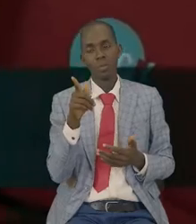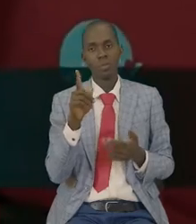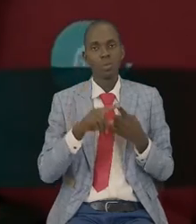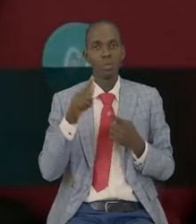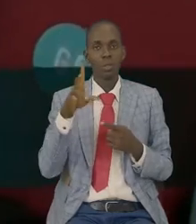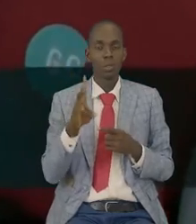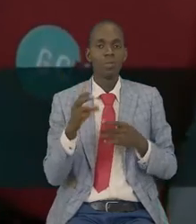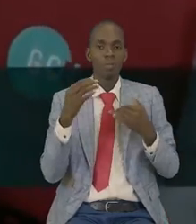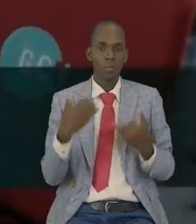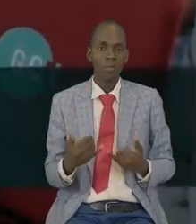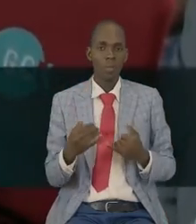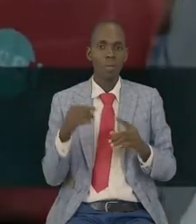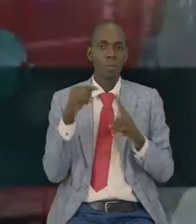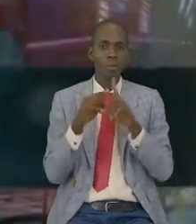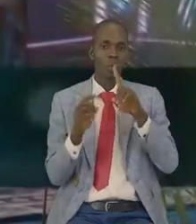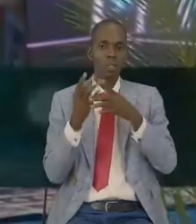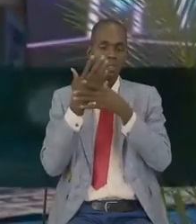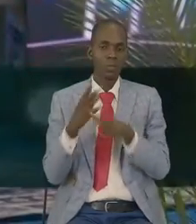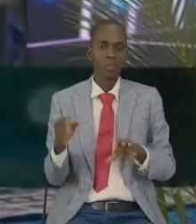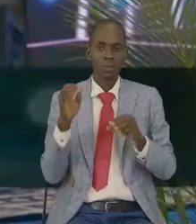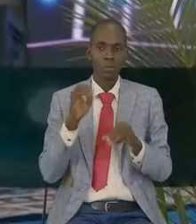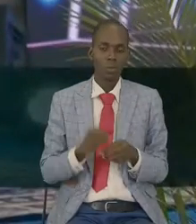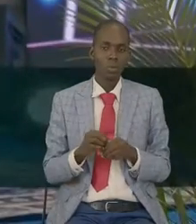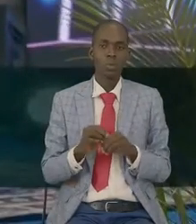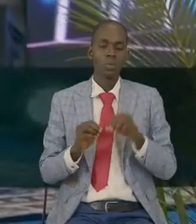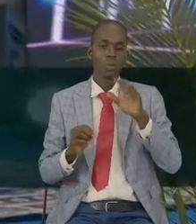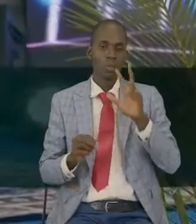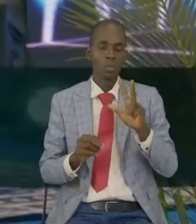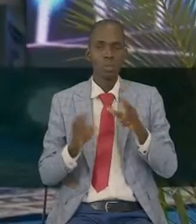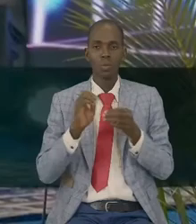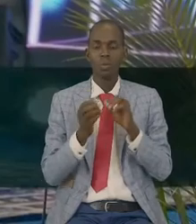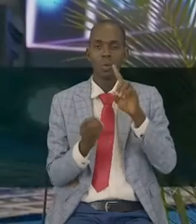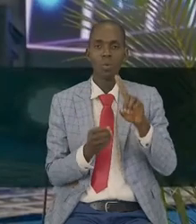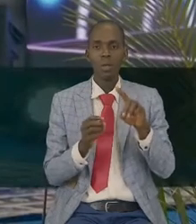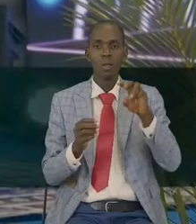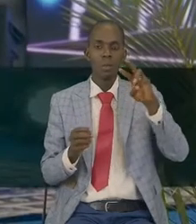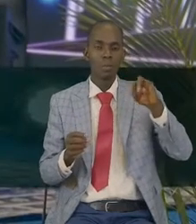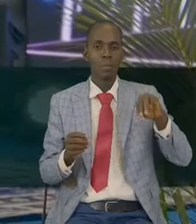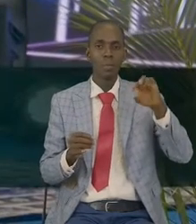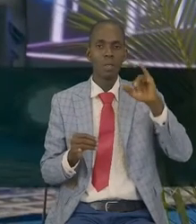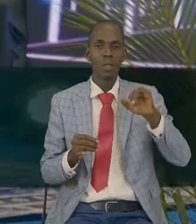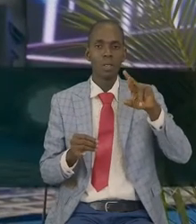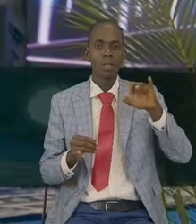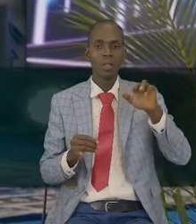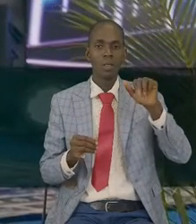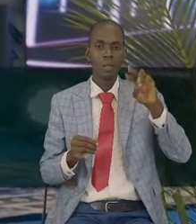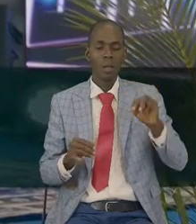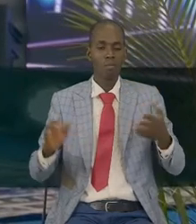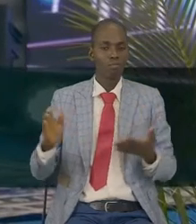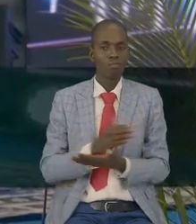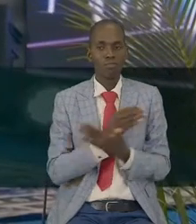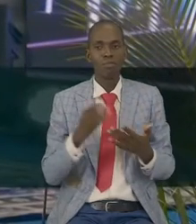number one, Miriam's music of triumph before Mara. Number